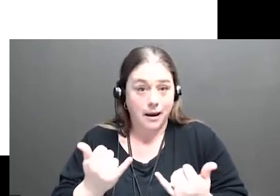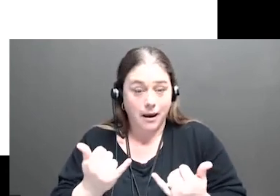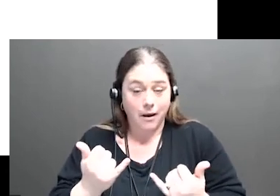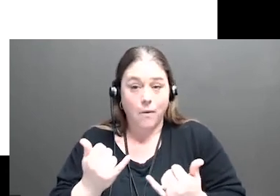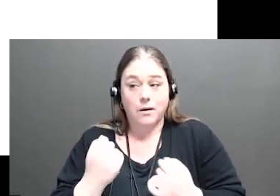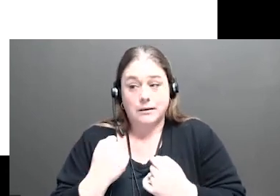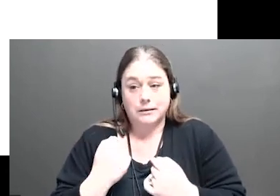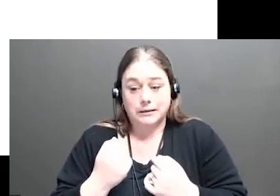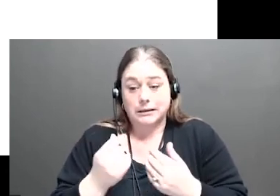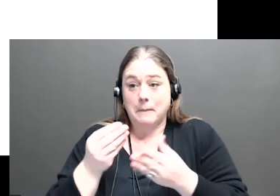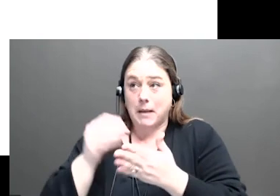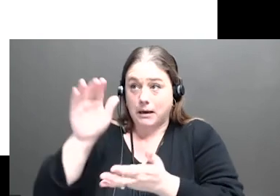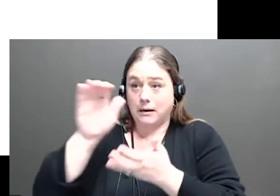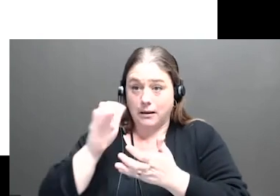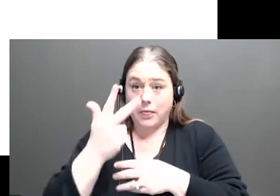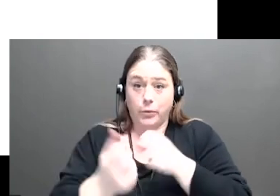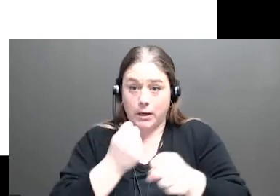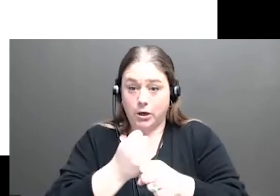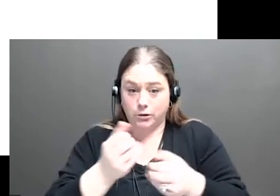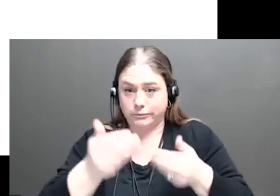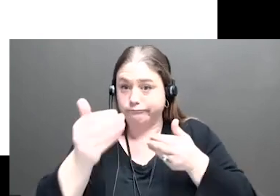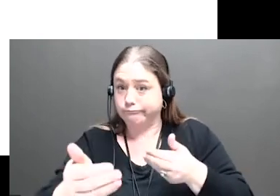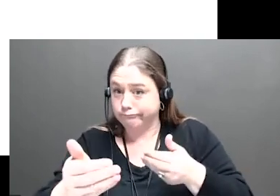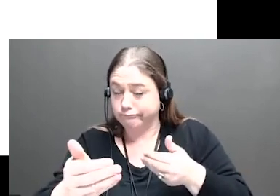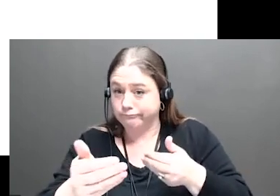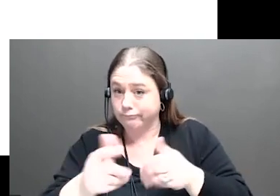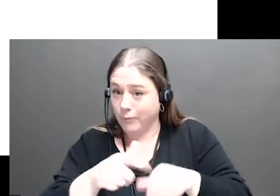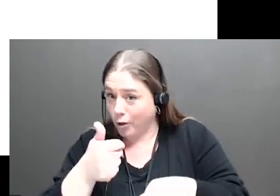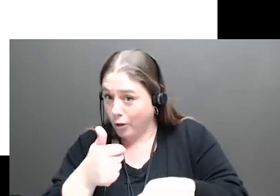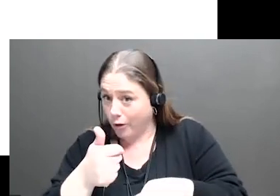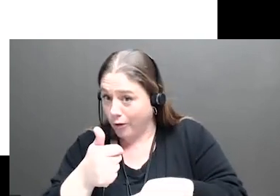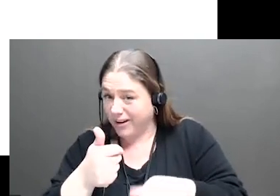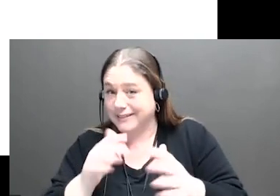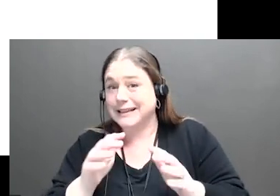length. Is it long enough? No, but these are improvements. So it's great to know that the